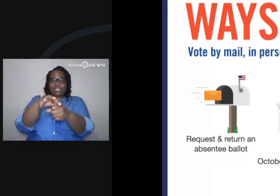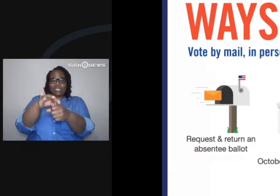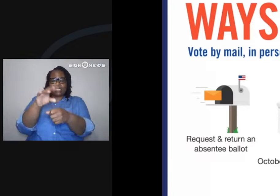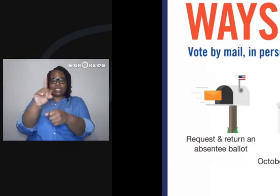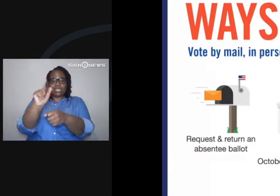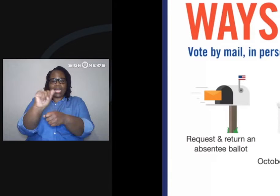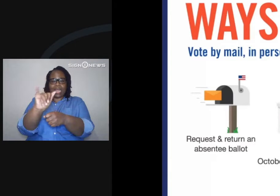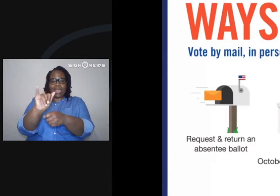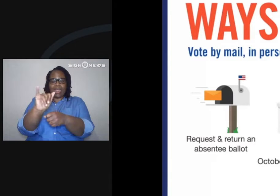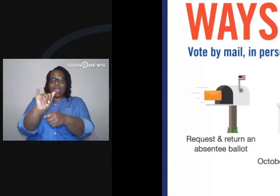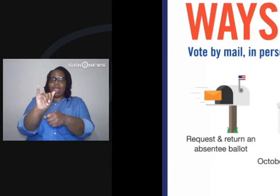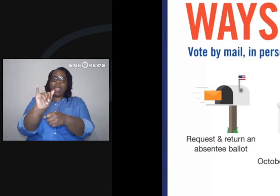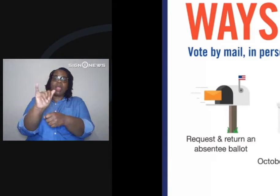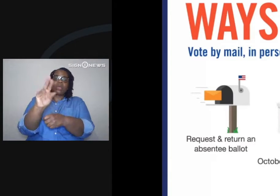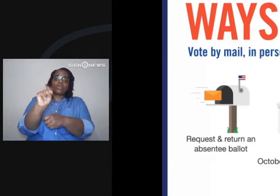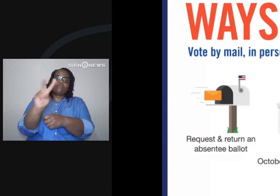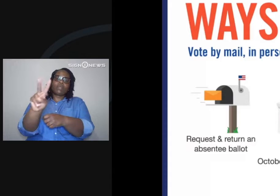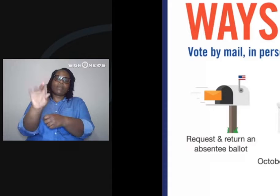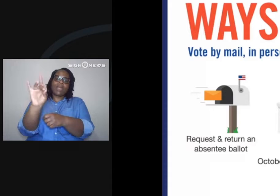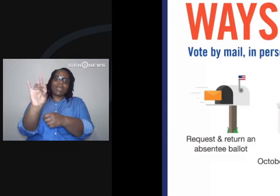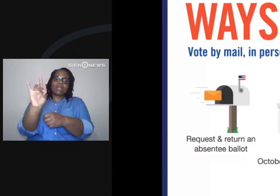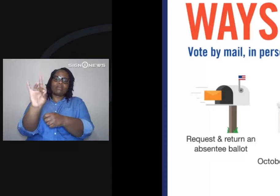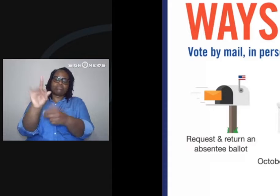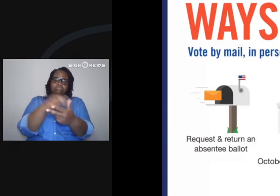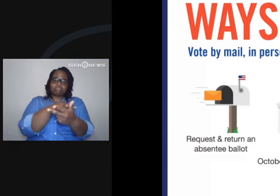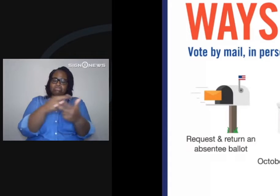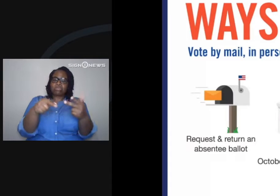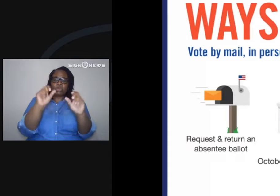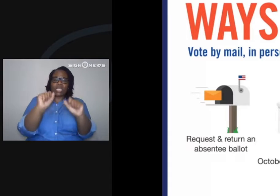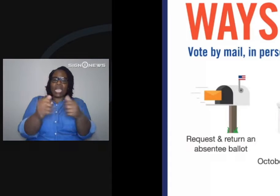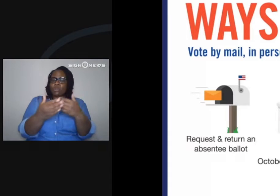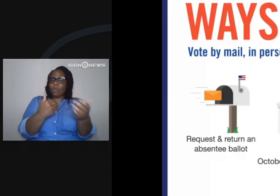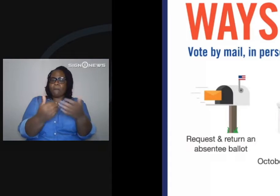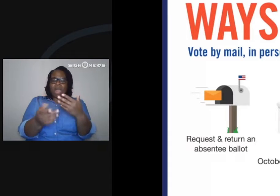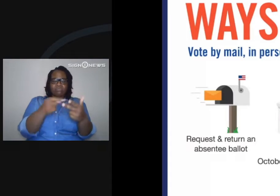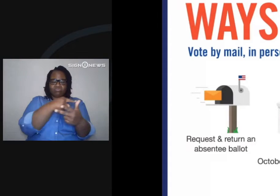long as you get out and vote.